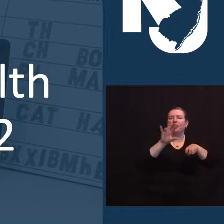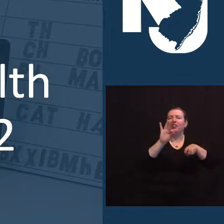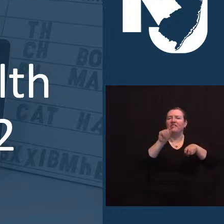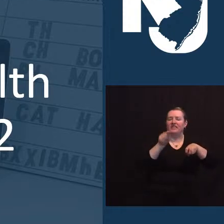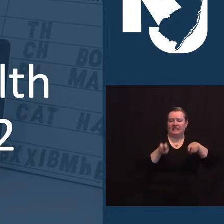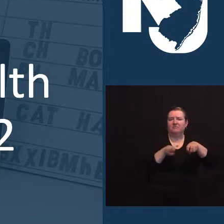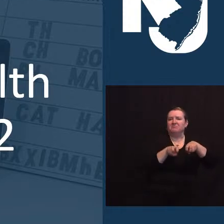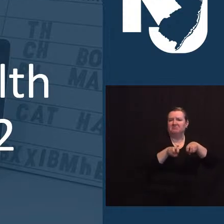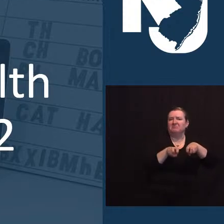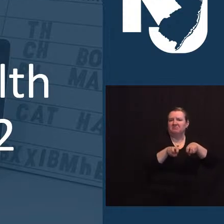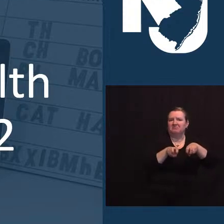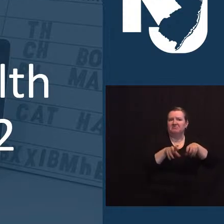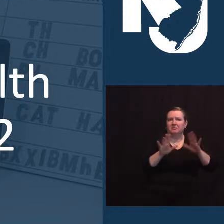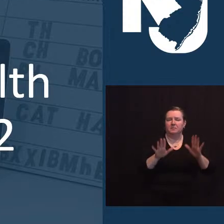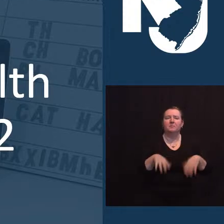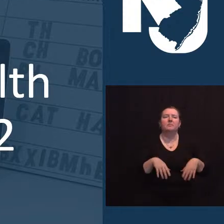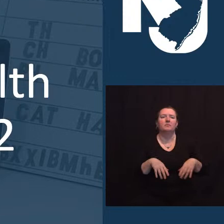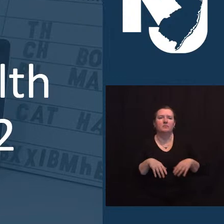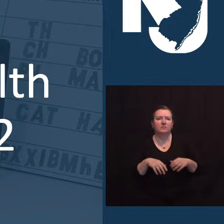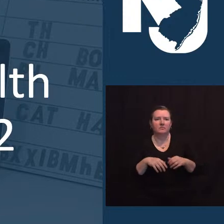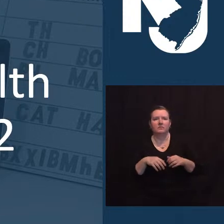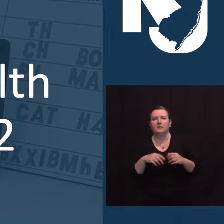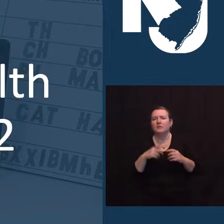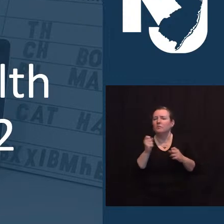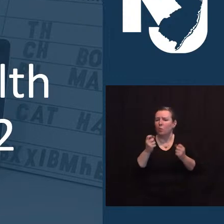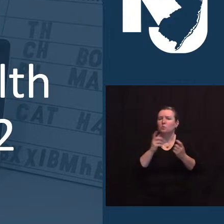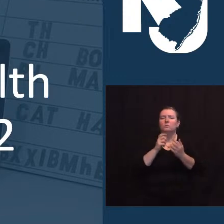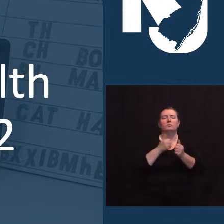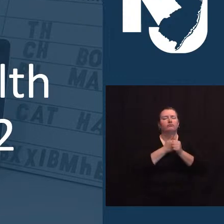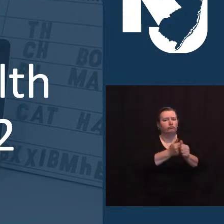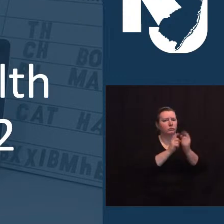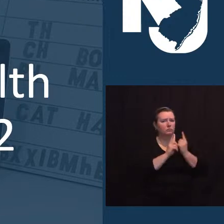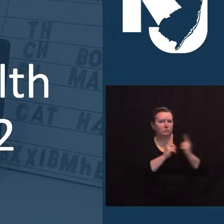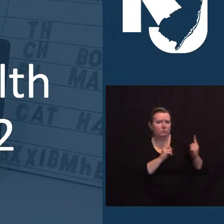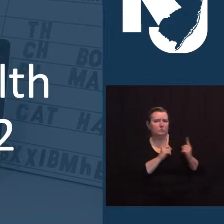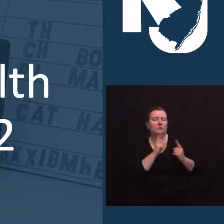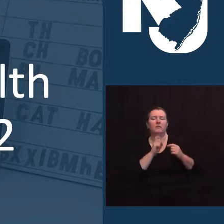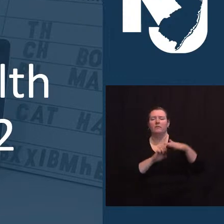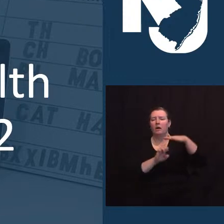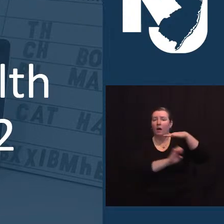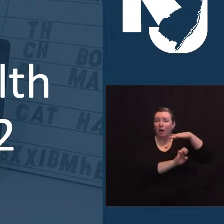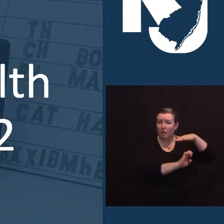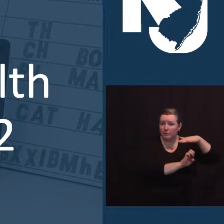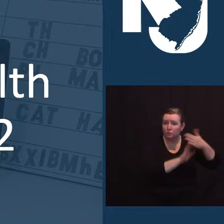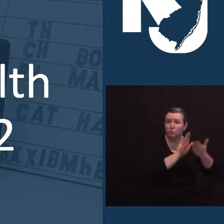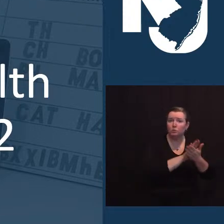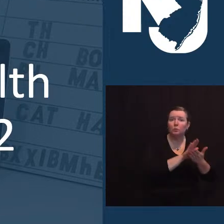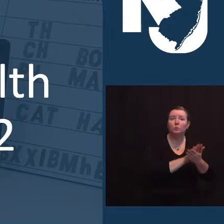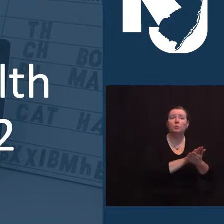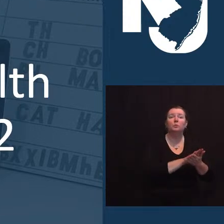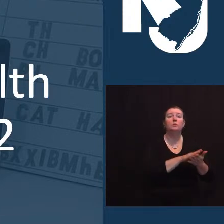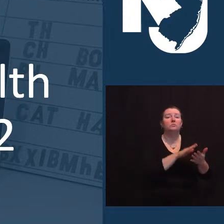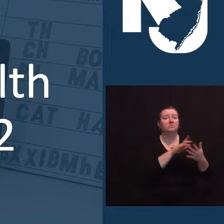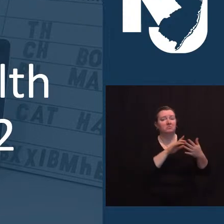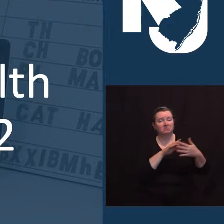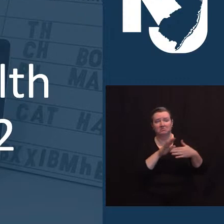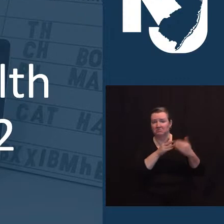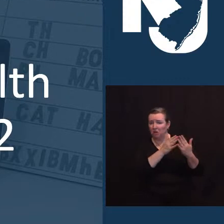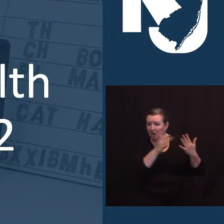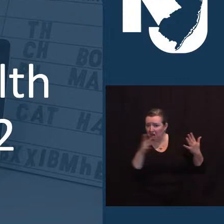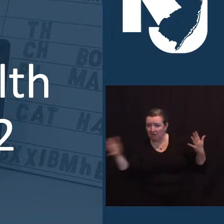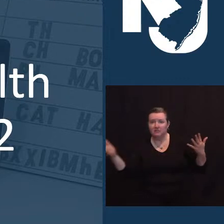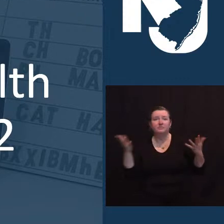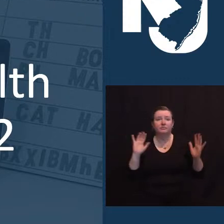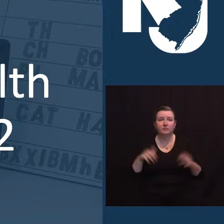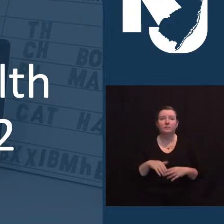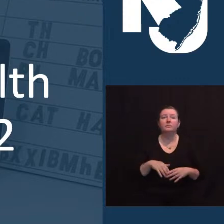applies to all elementary grade levels across all levels of community transmission risk. It also